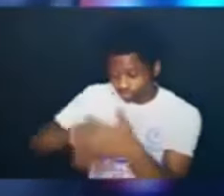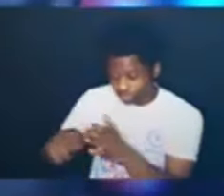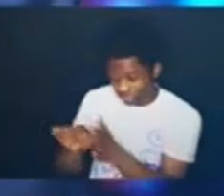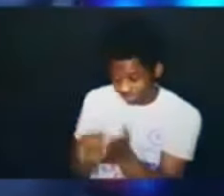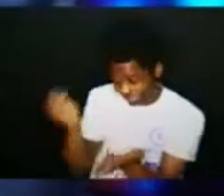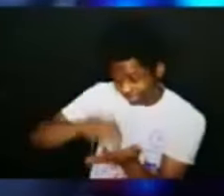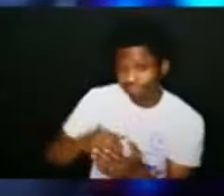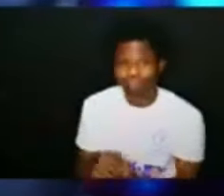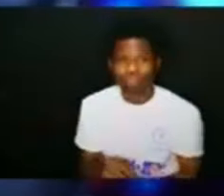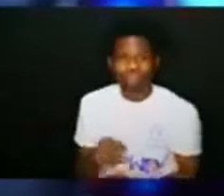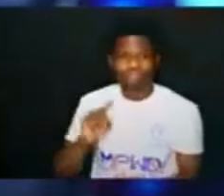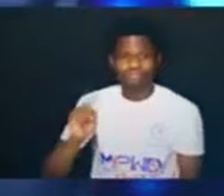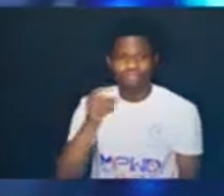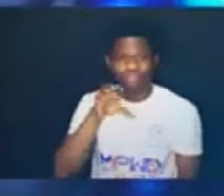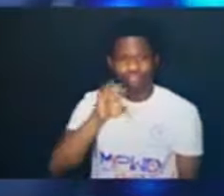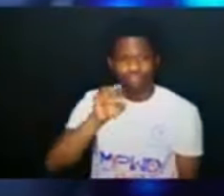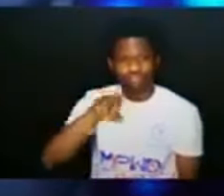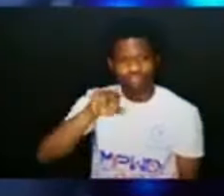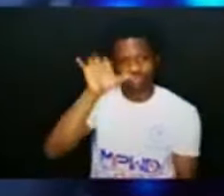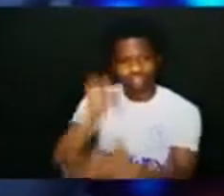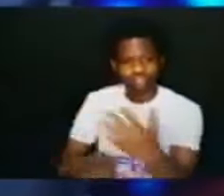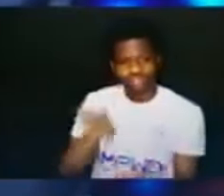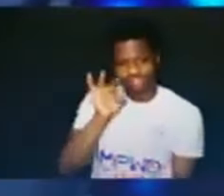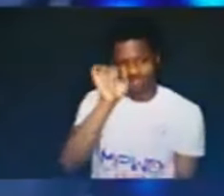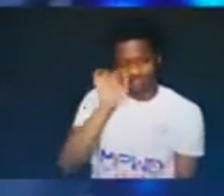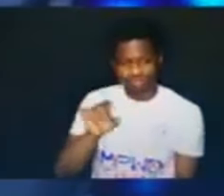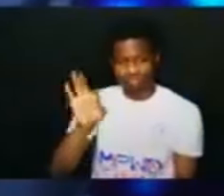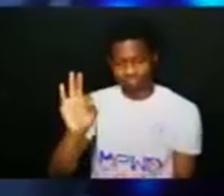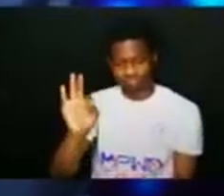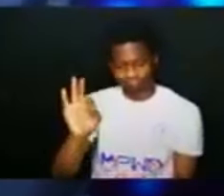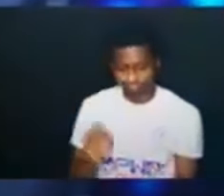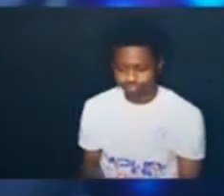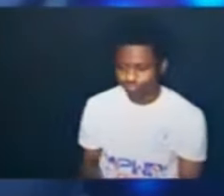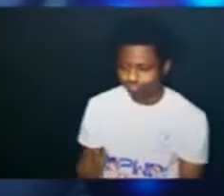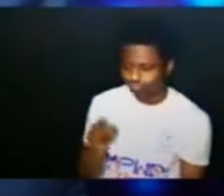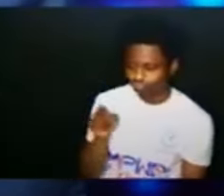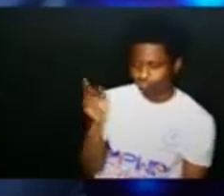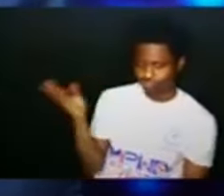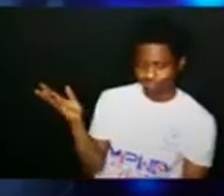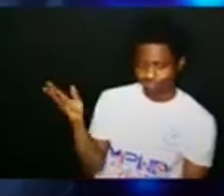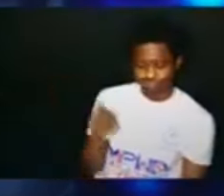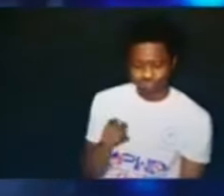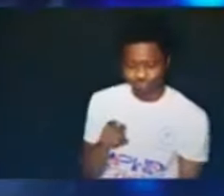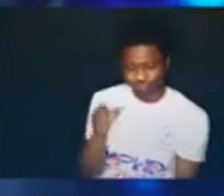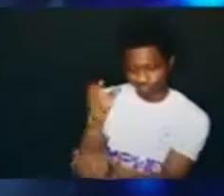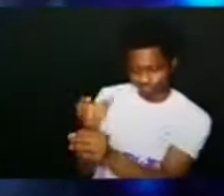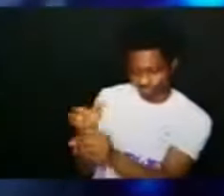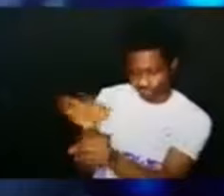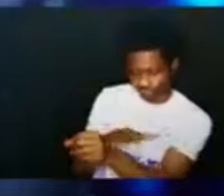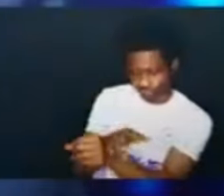I'll add the 10. Be careful, however, that the exercise of your